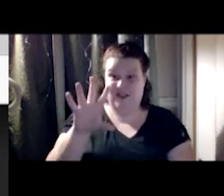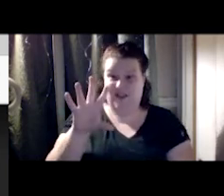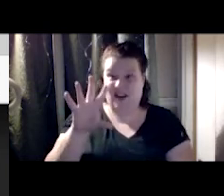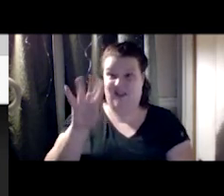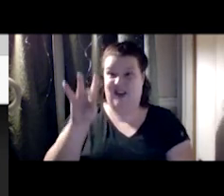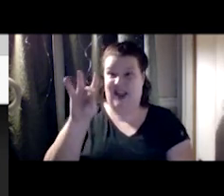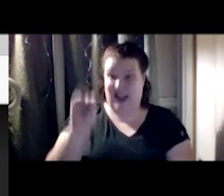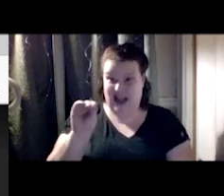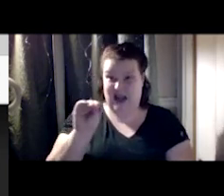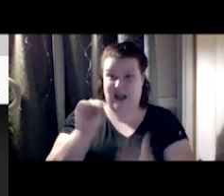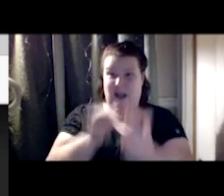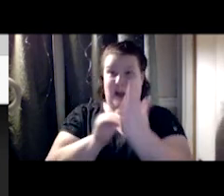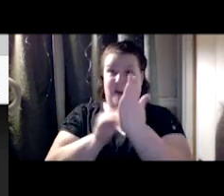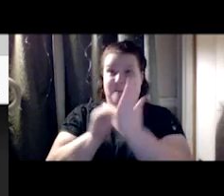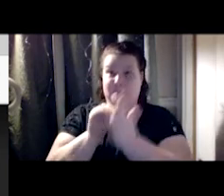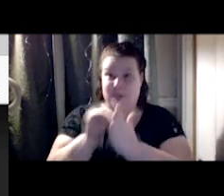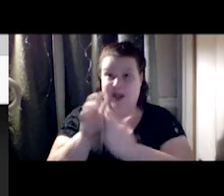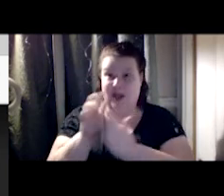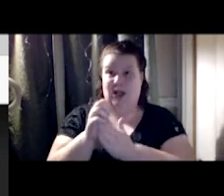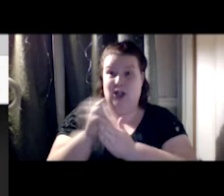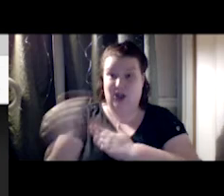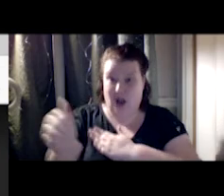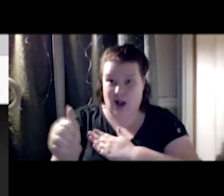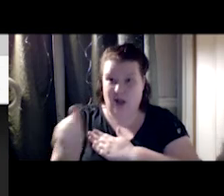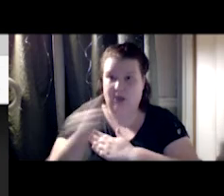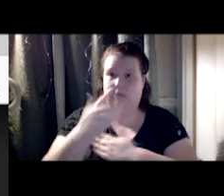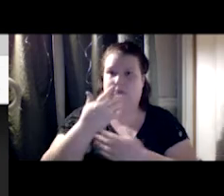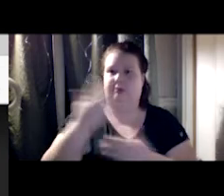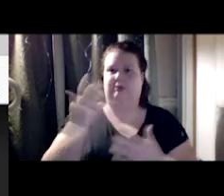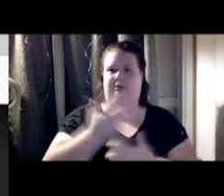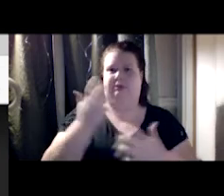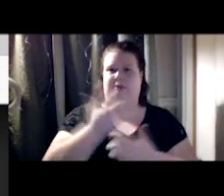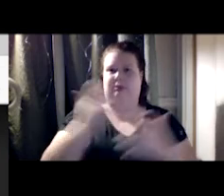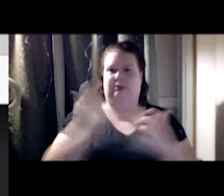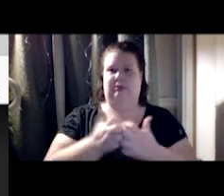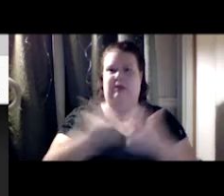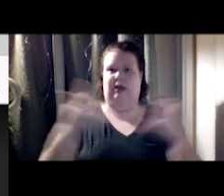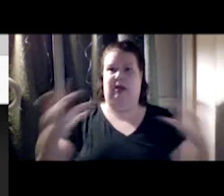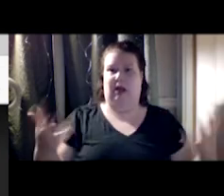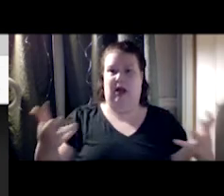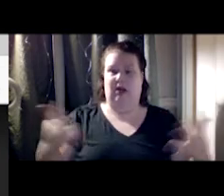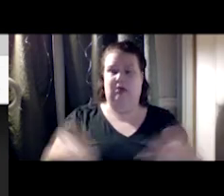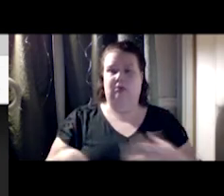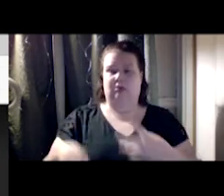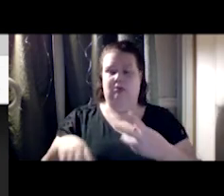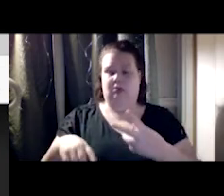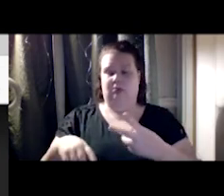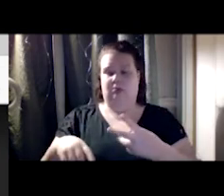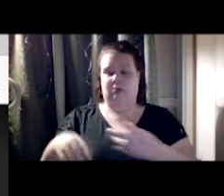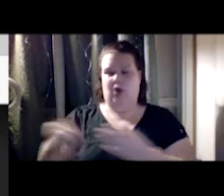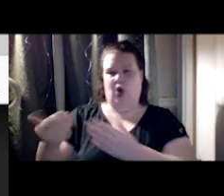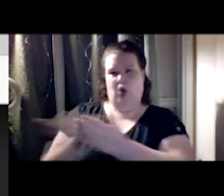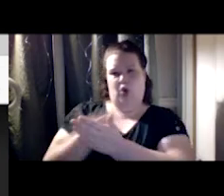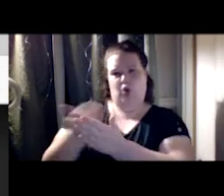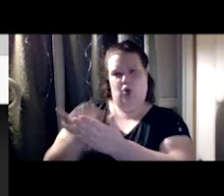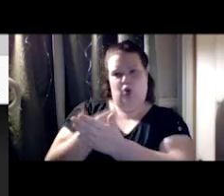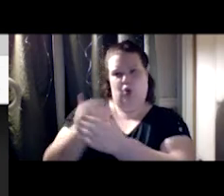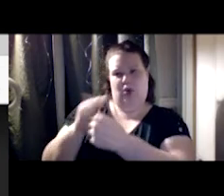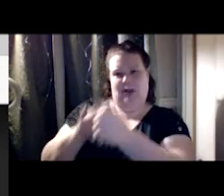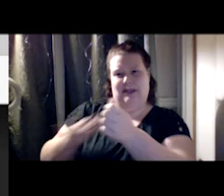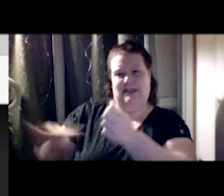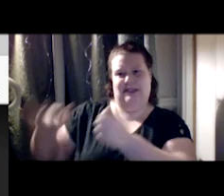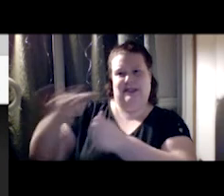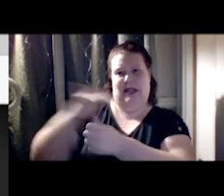maintain. I just don't know if the newer site is necessary looking at the